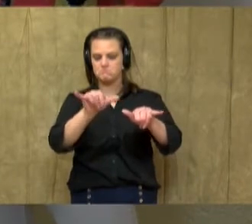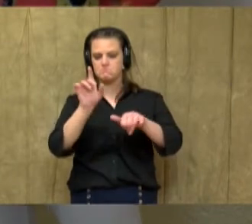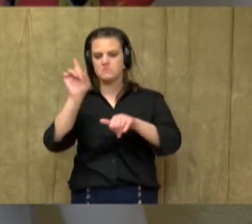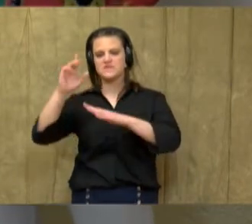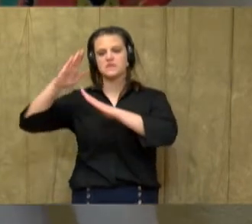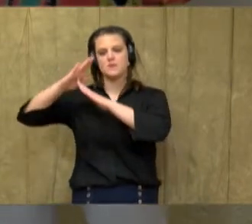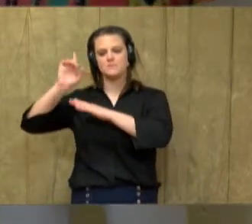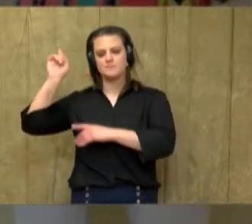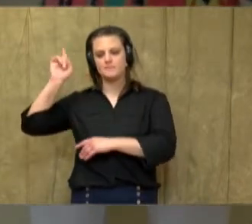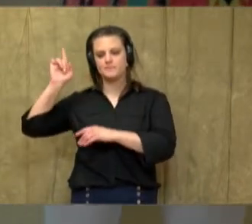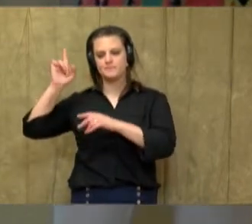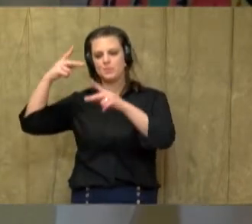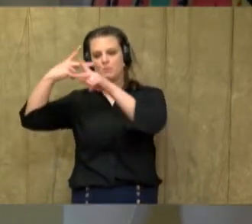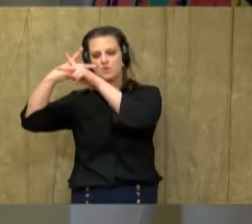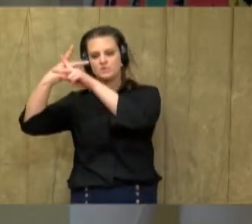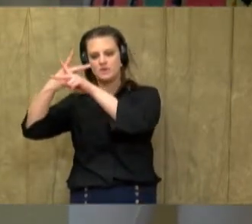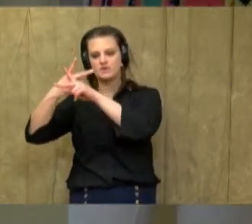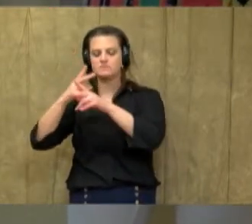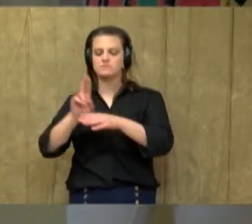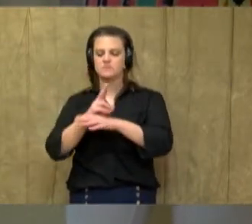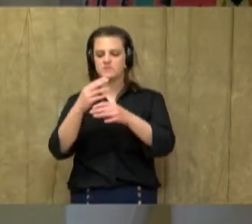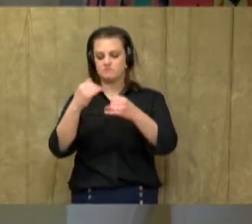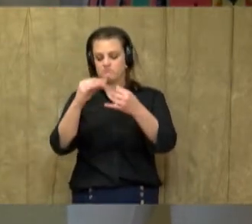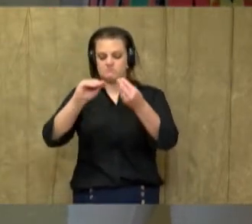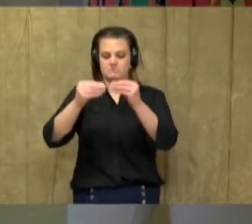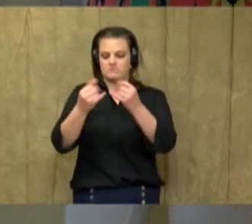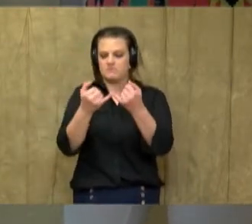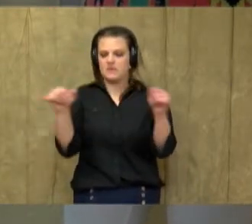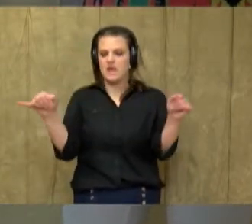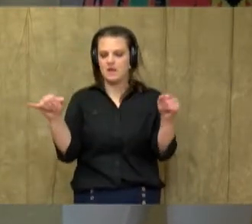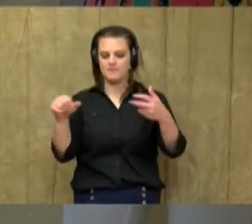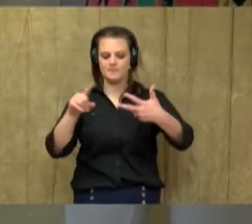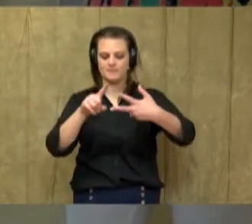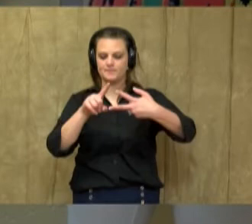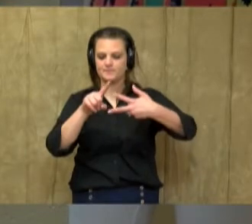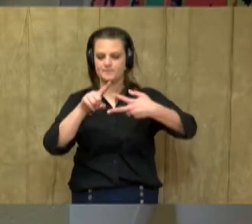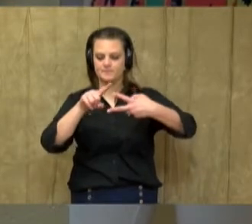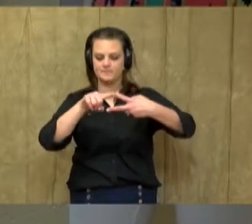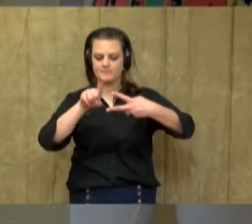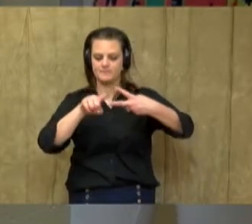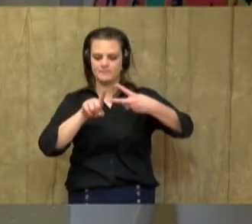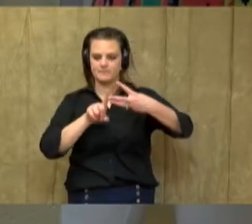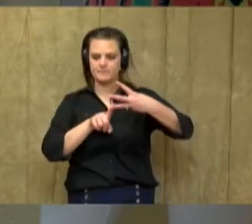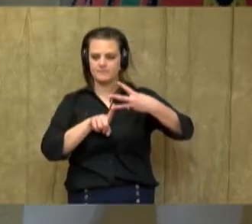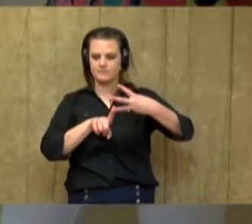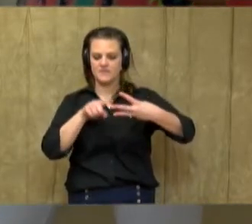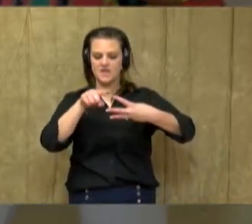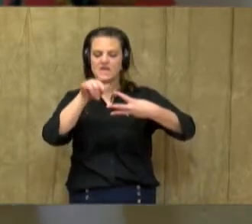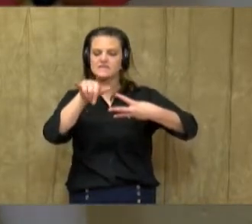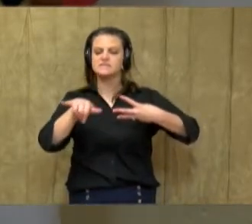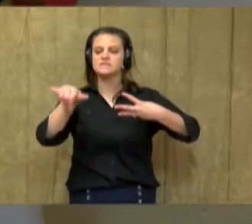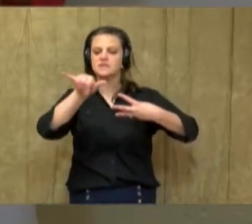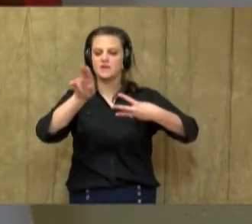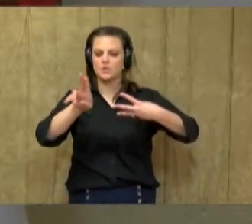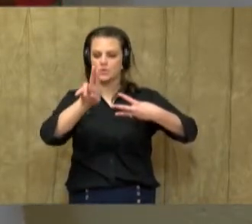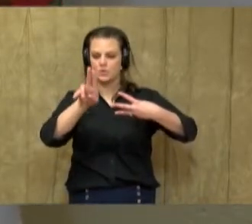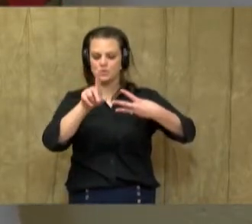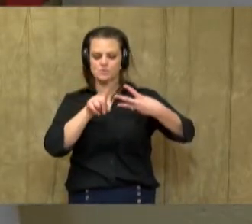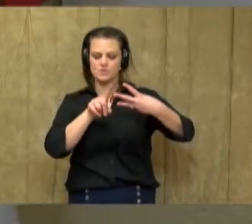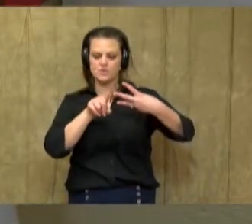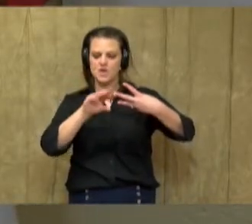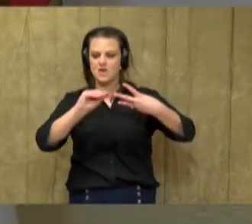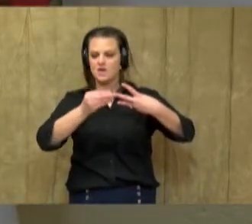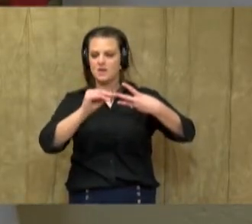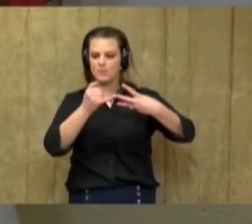multiplication. We can use number lines. We can also use our